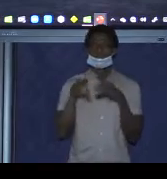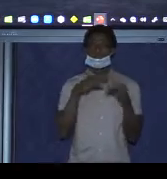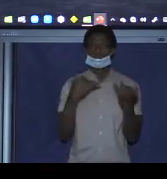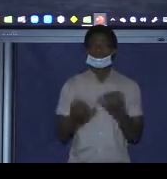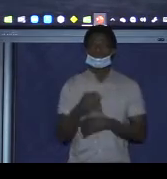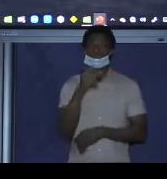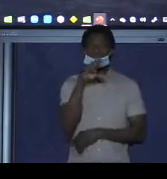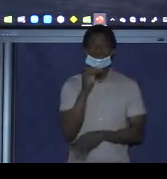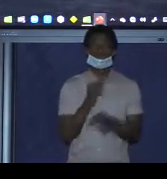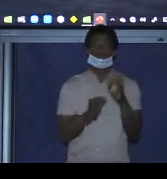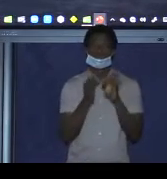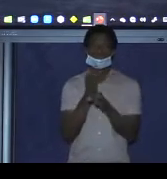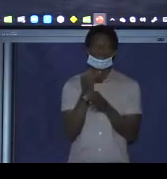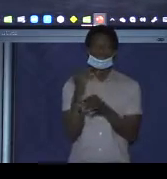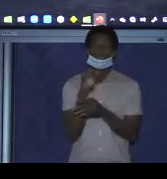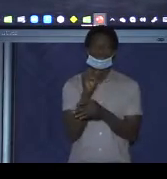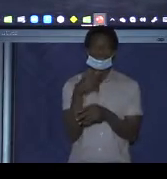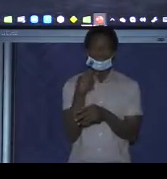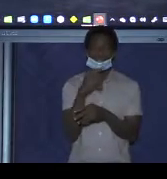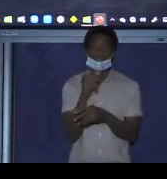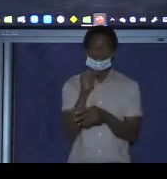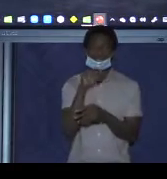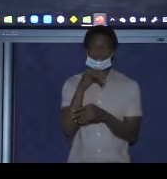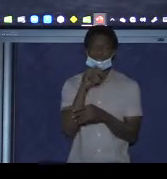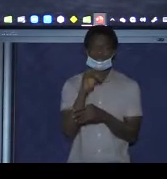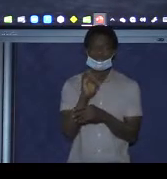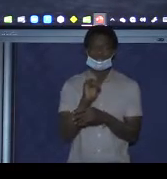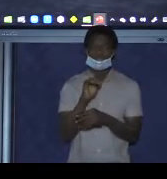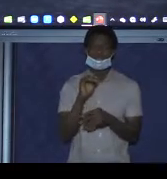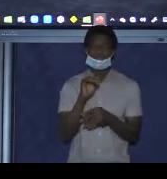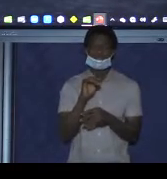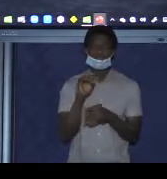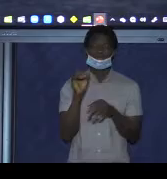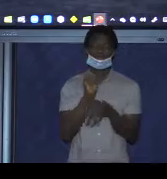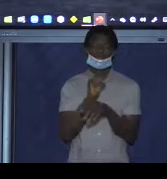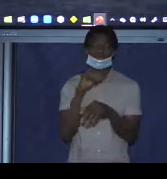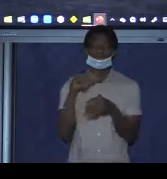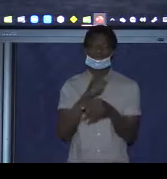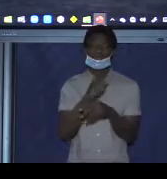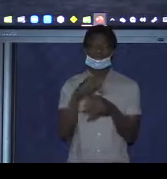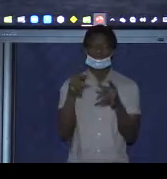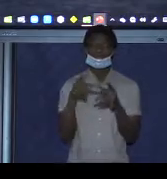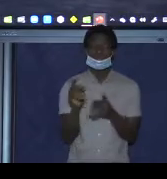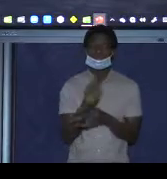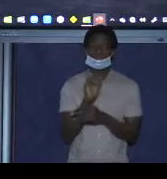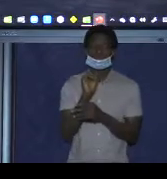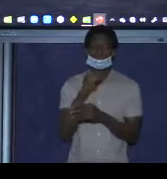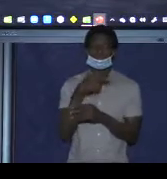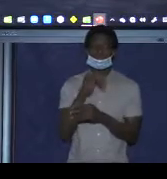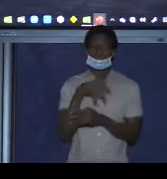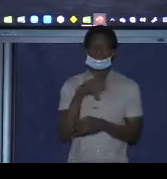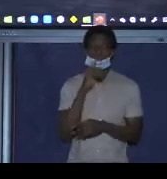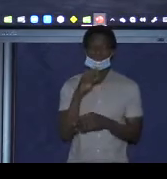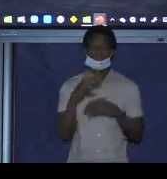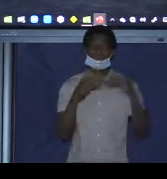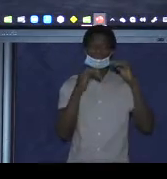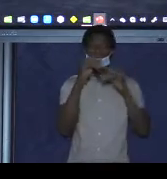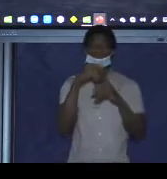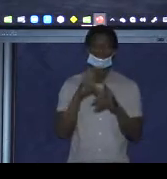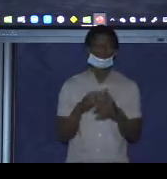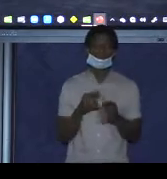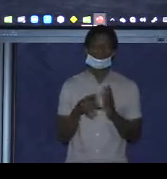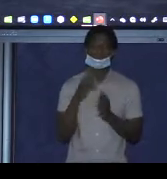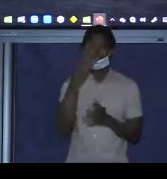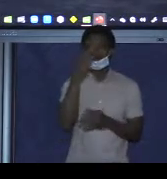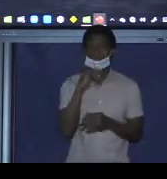today. So, instead of saying Ajayi works in a place where ships are built or